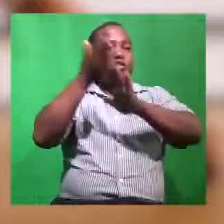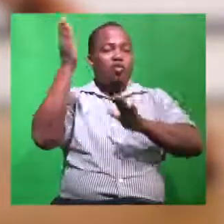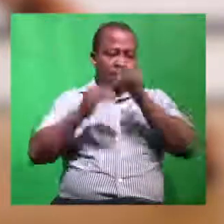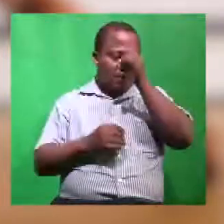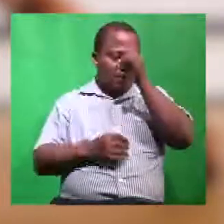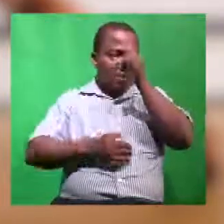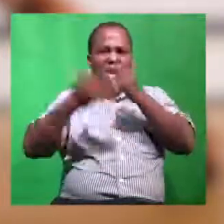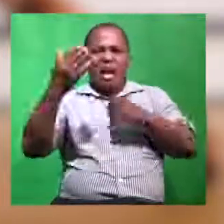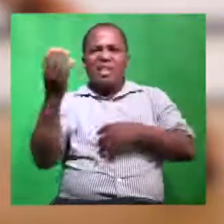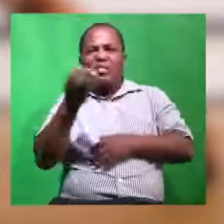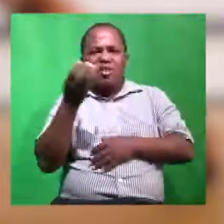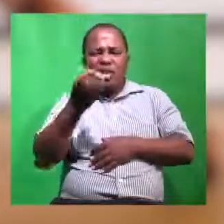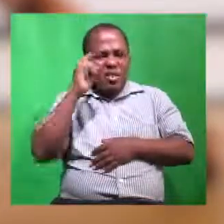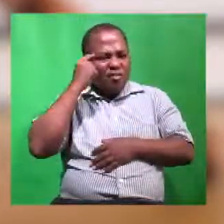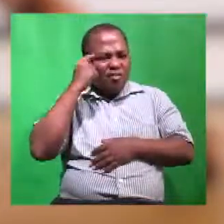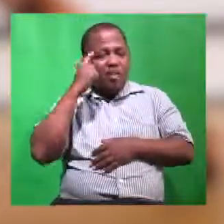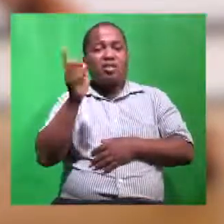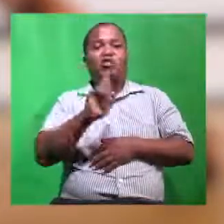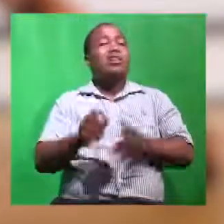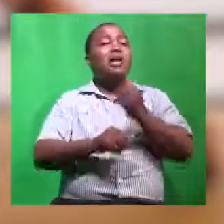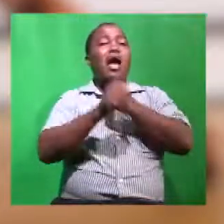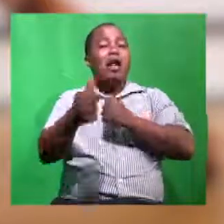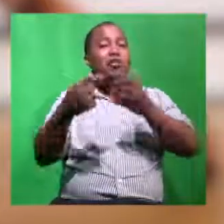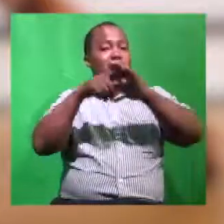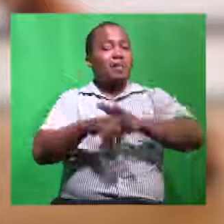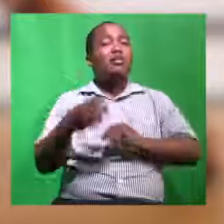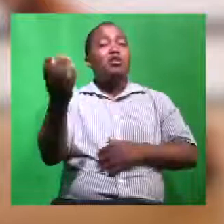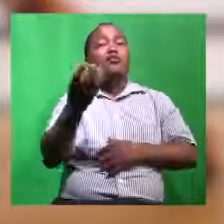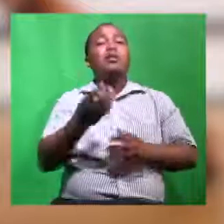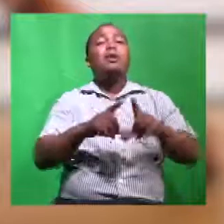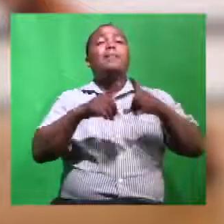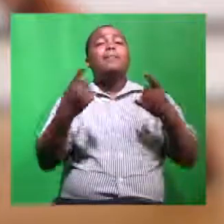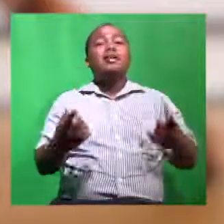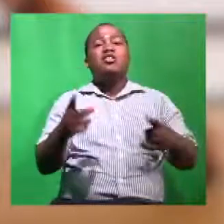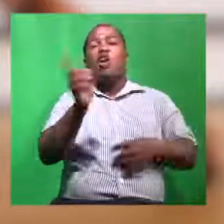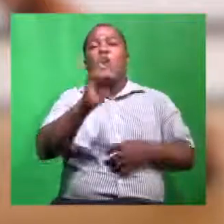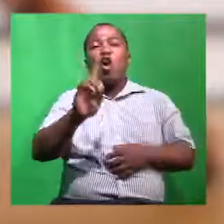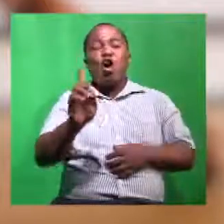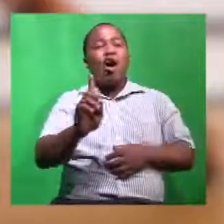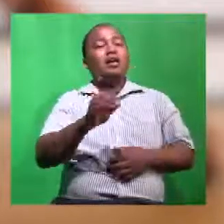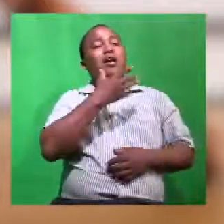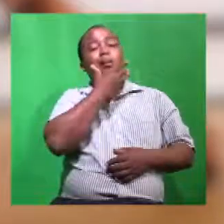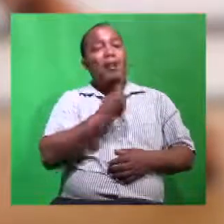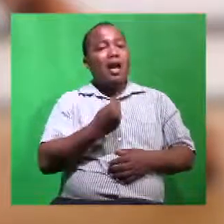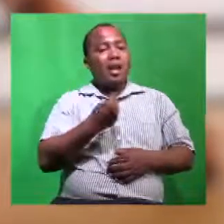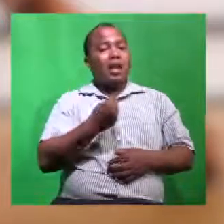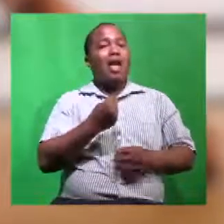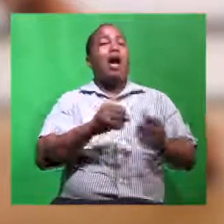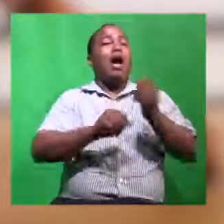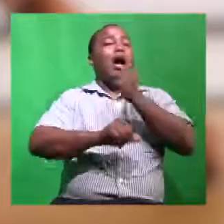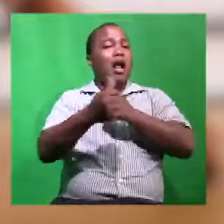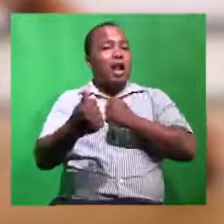societies, female are not allowed resources in the communities, but only men is allowed to get these